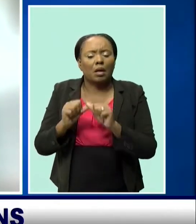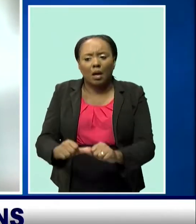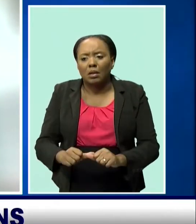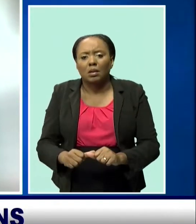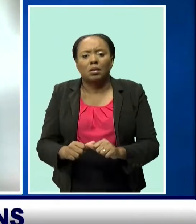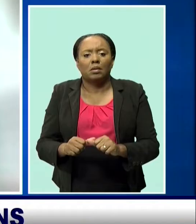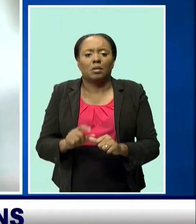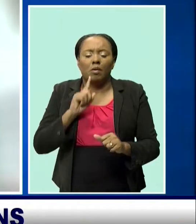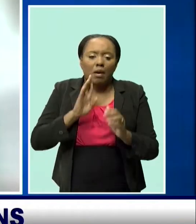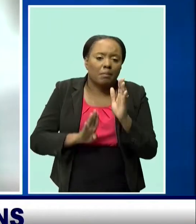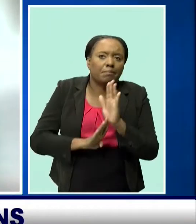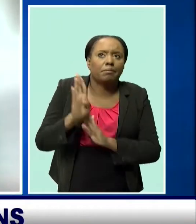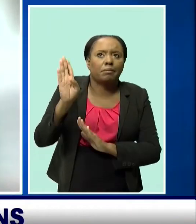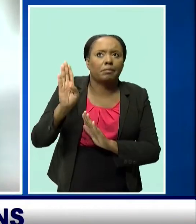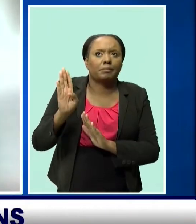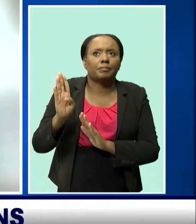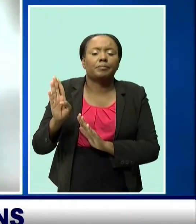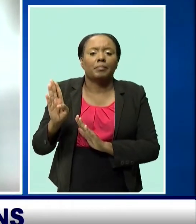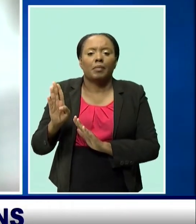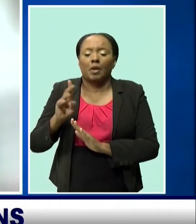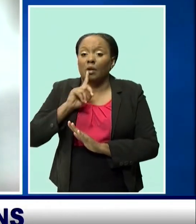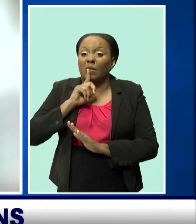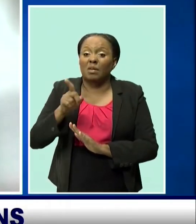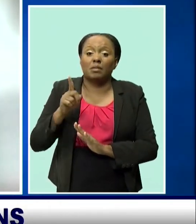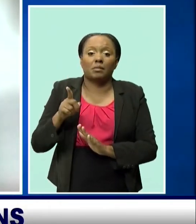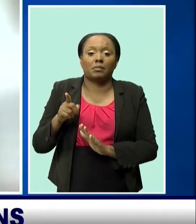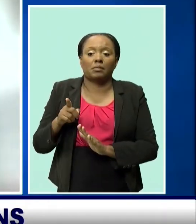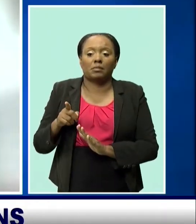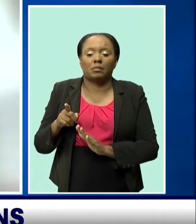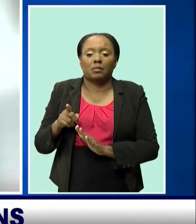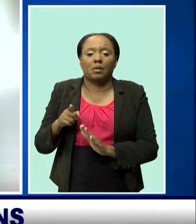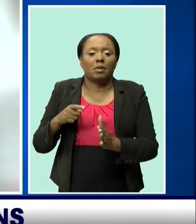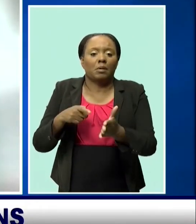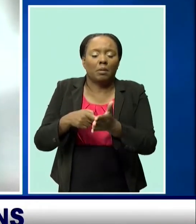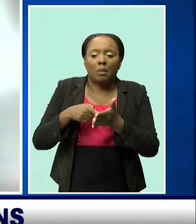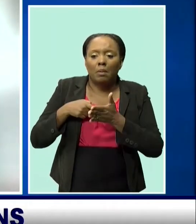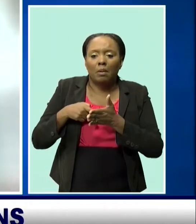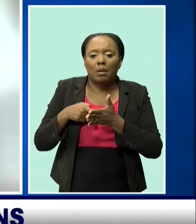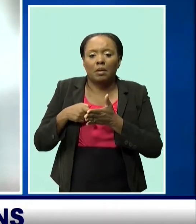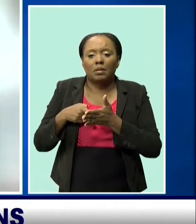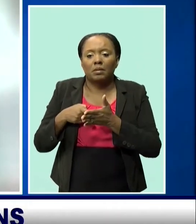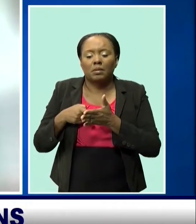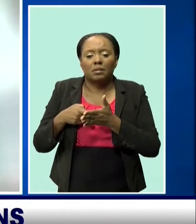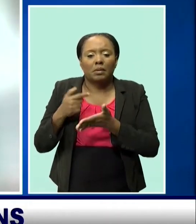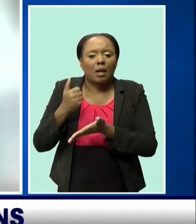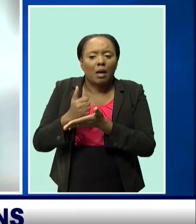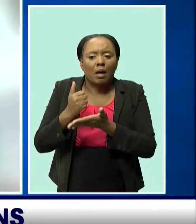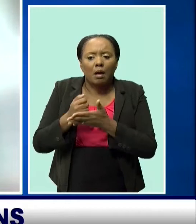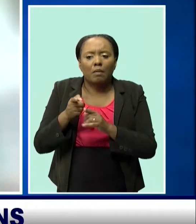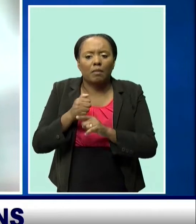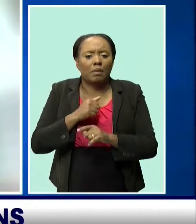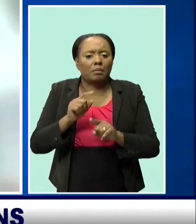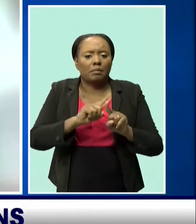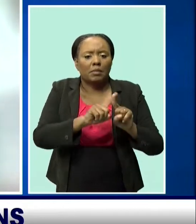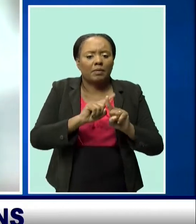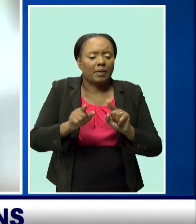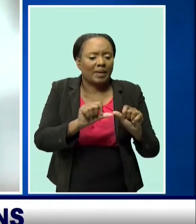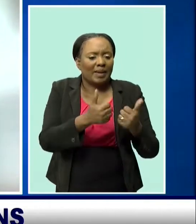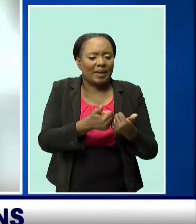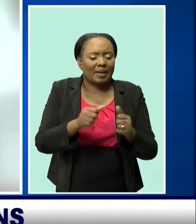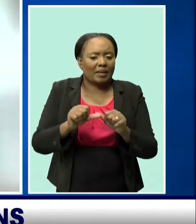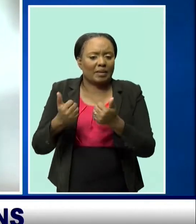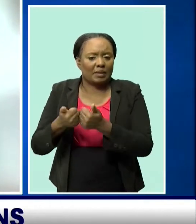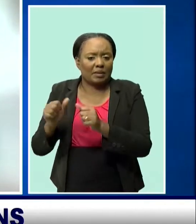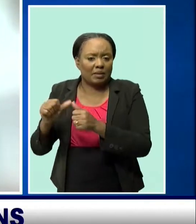off, it requires the need for resourcing among a number of agencies, not just the LPC, but we